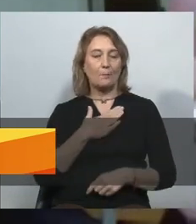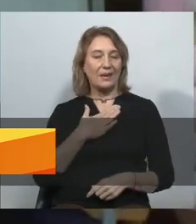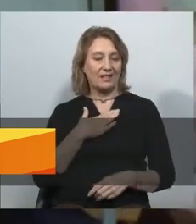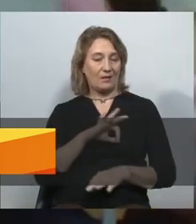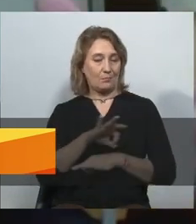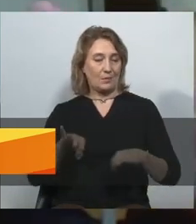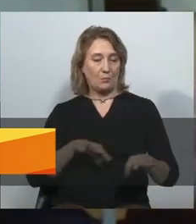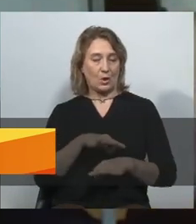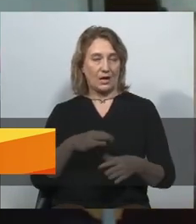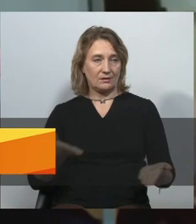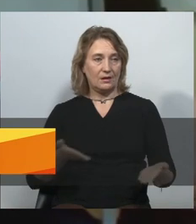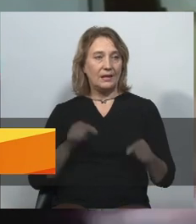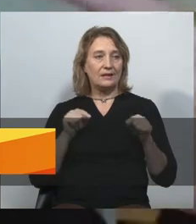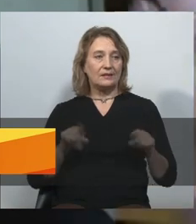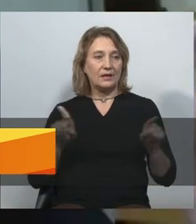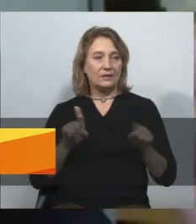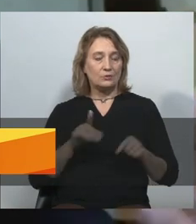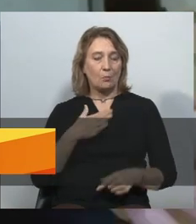what my project taught me,